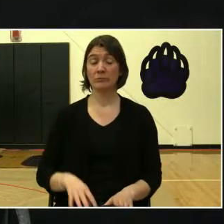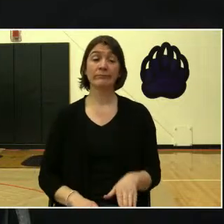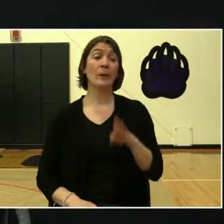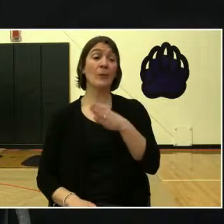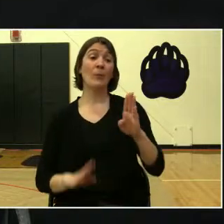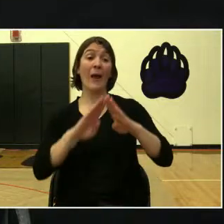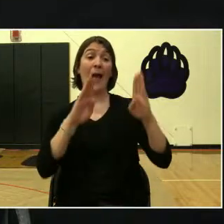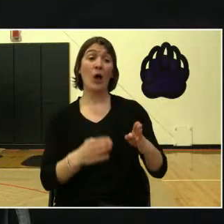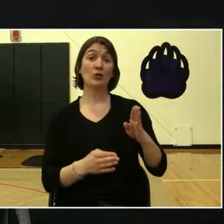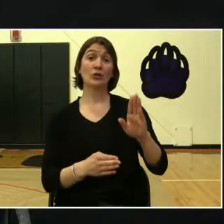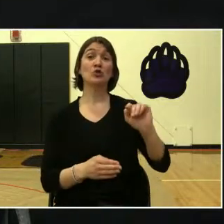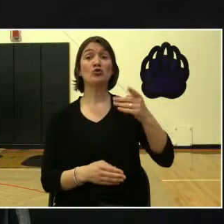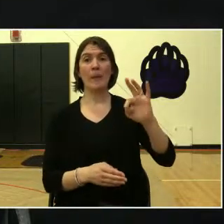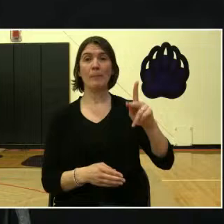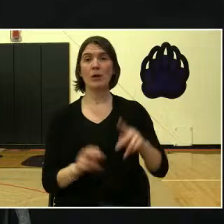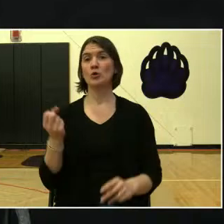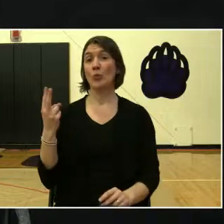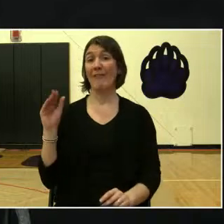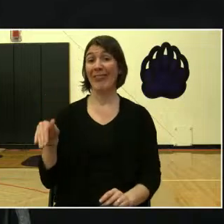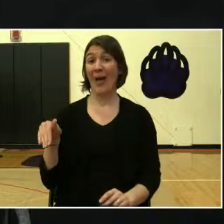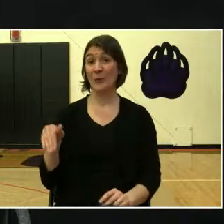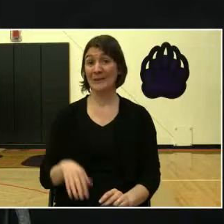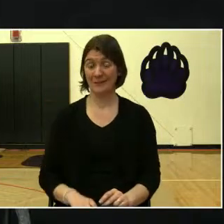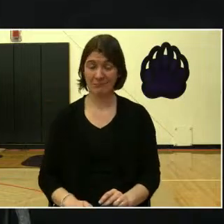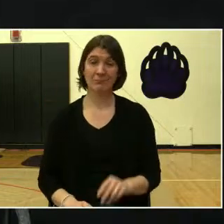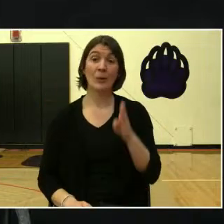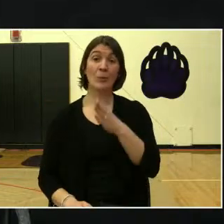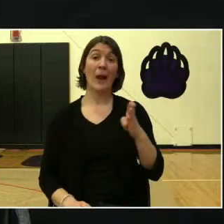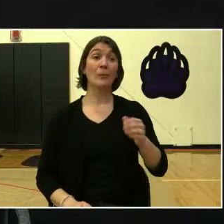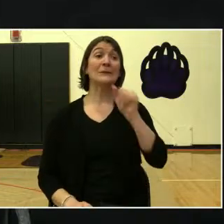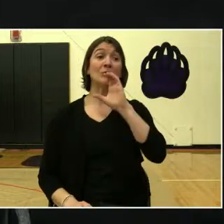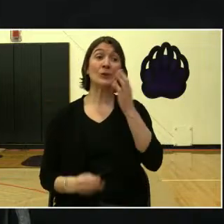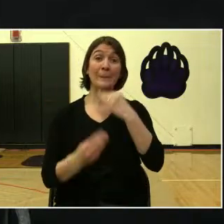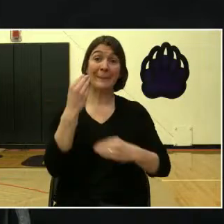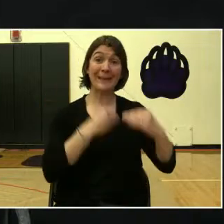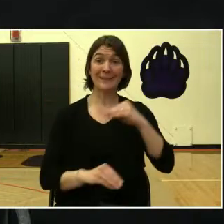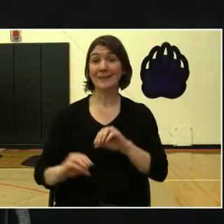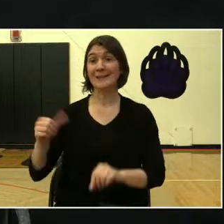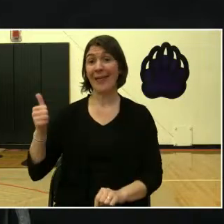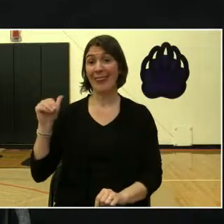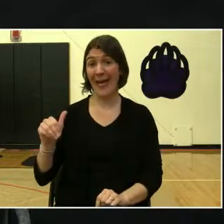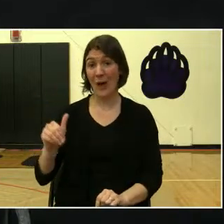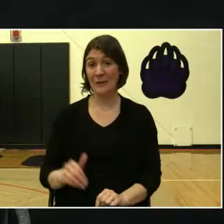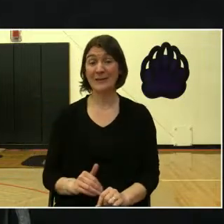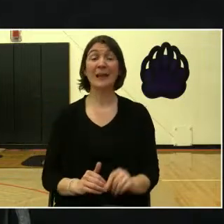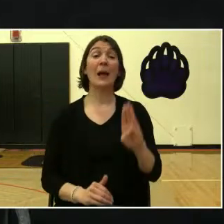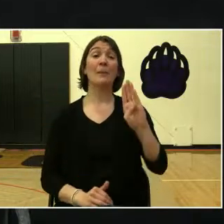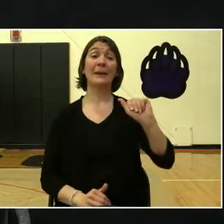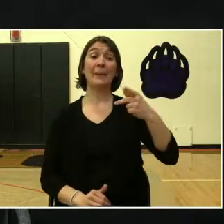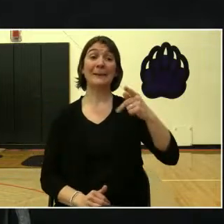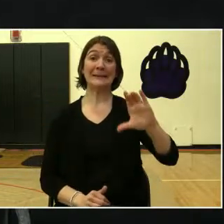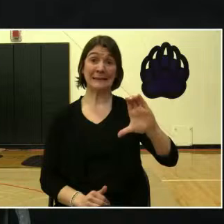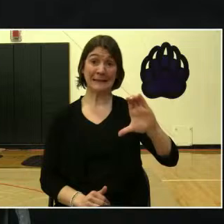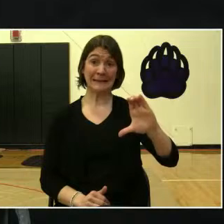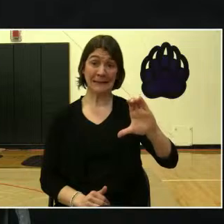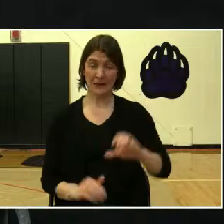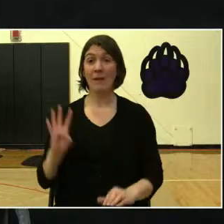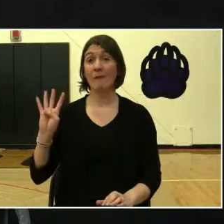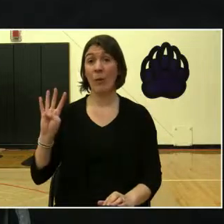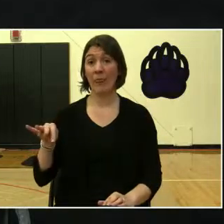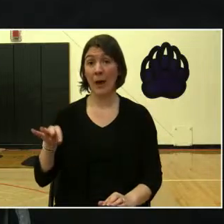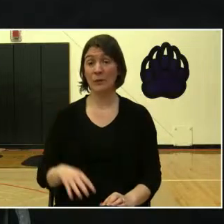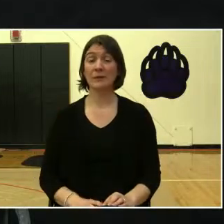bradar housing tripar $112,000 bradar senior meals $10,000 building a positive Community